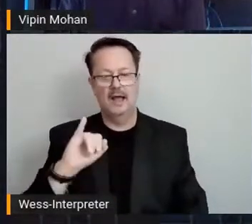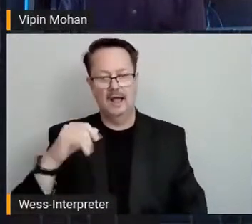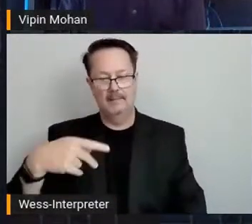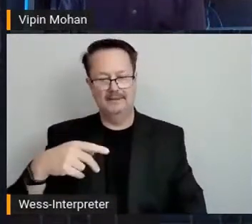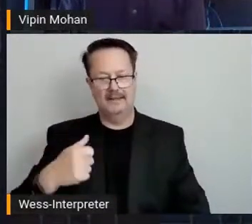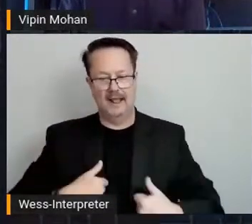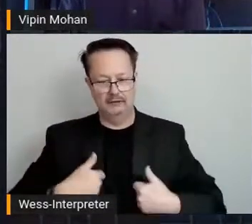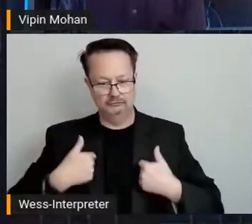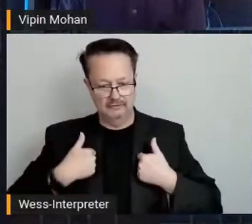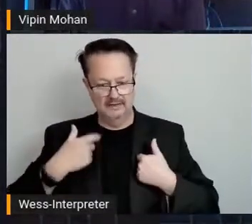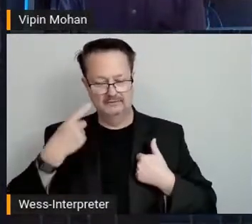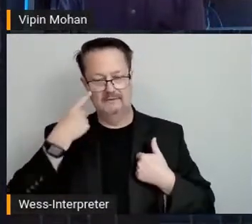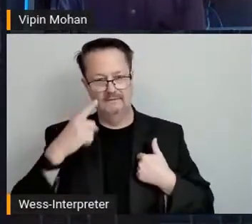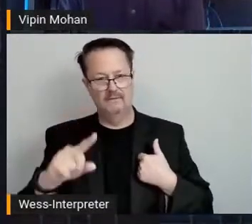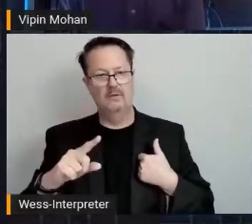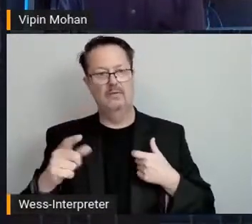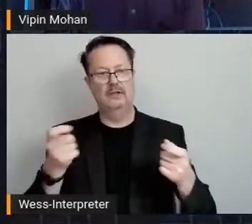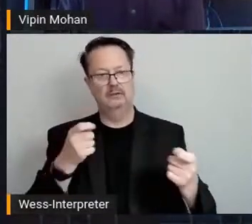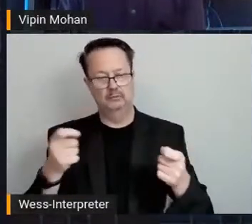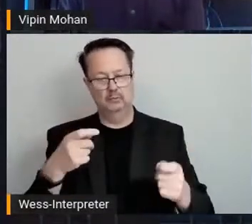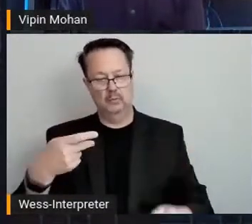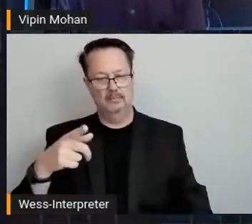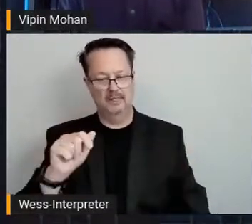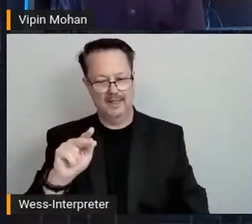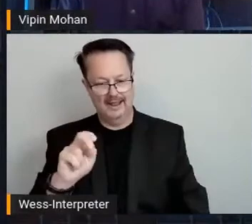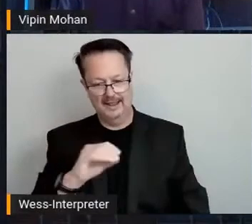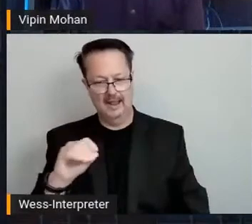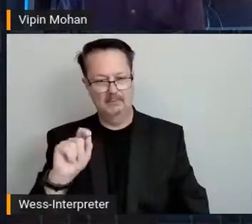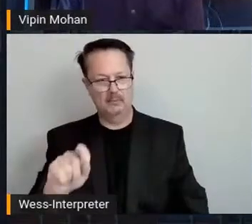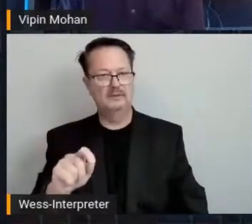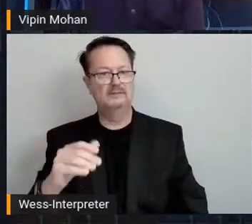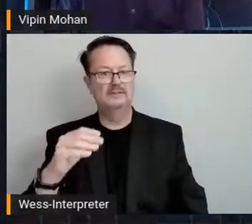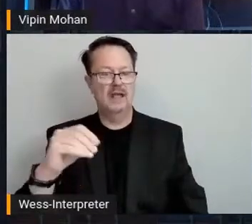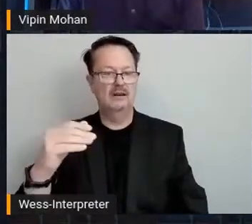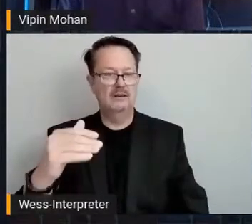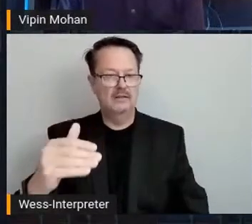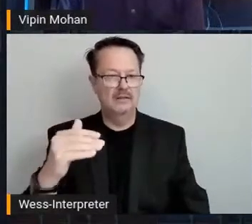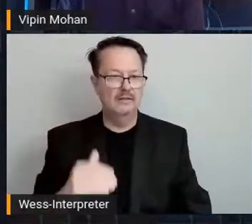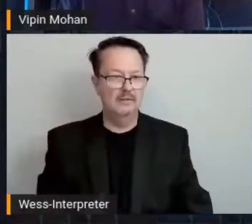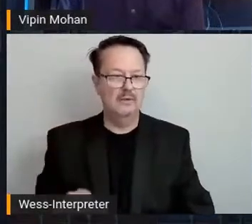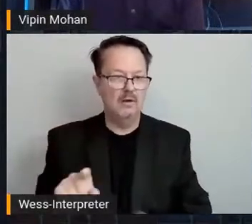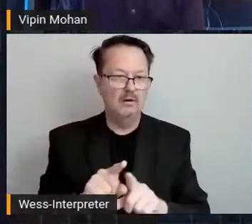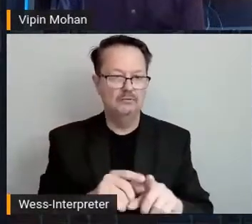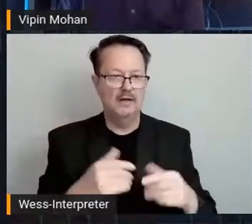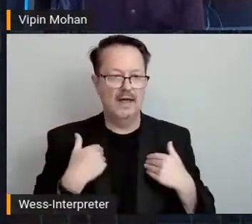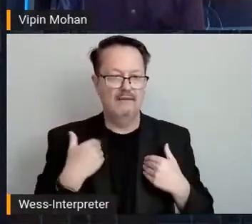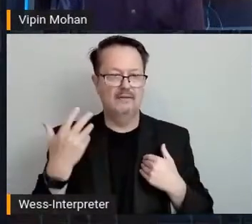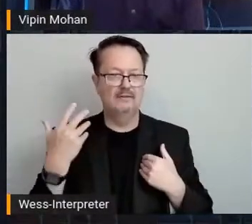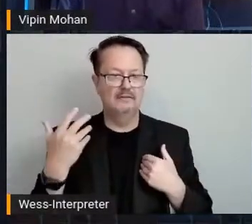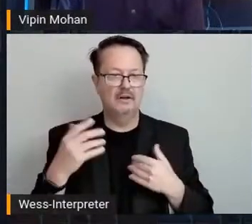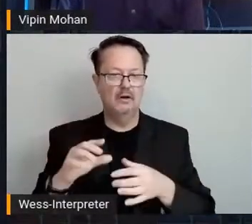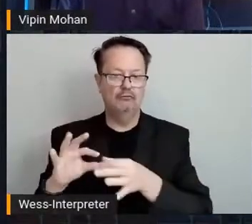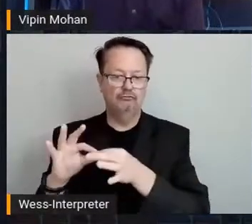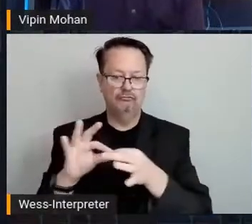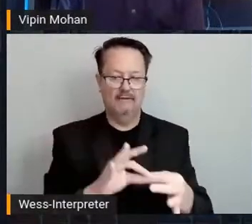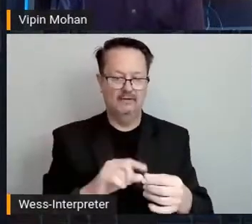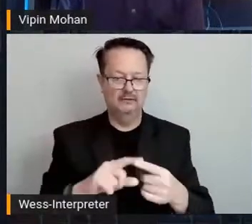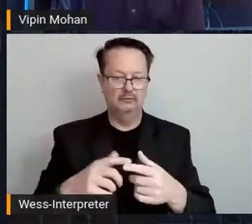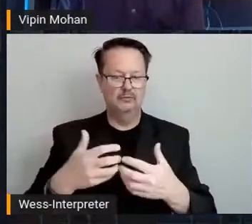address for the control plane endpoints, and then we also have a reference to the machine